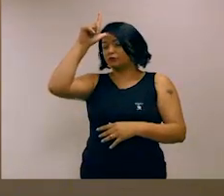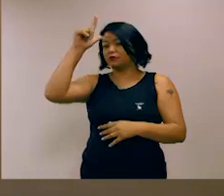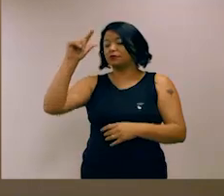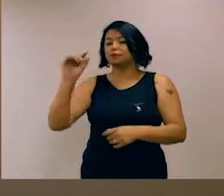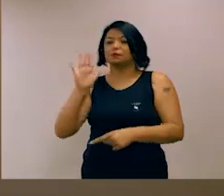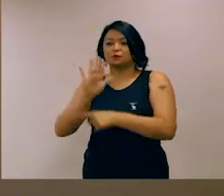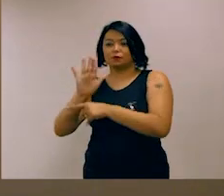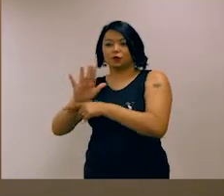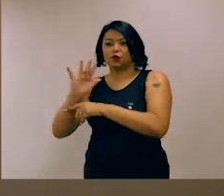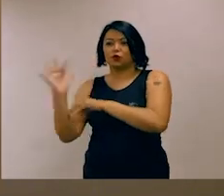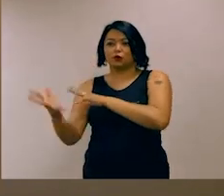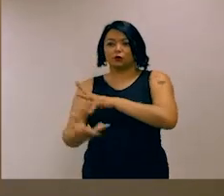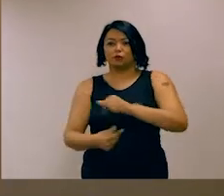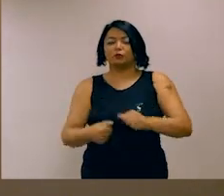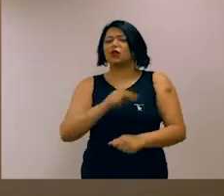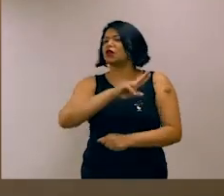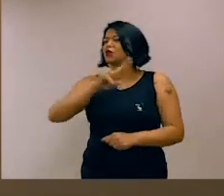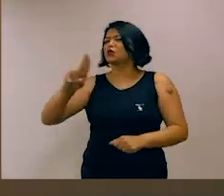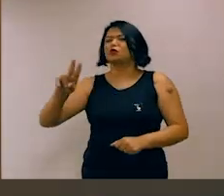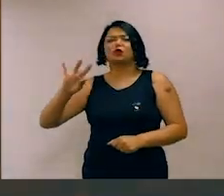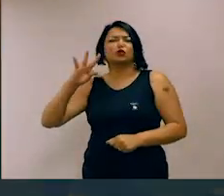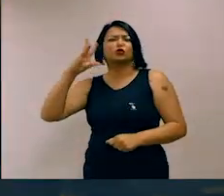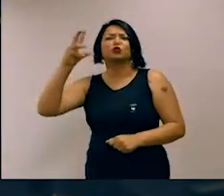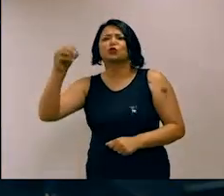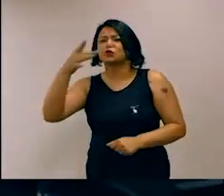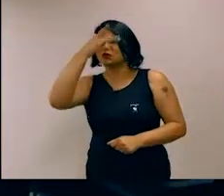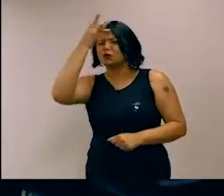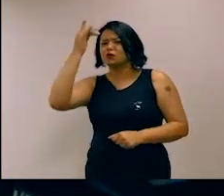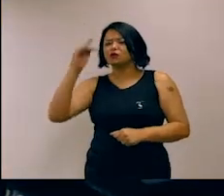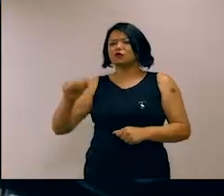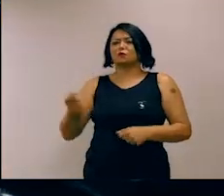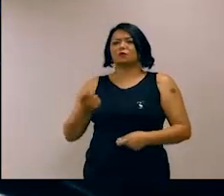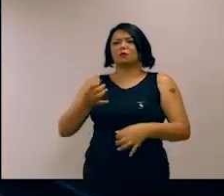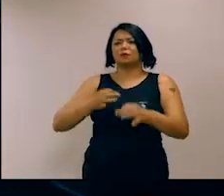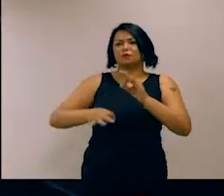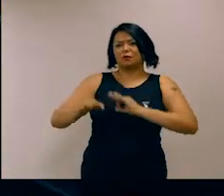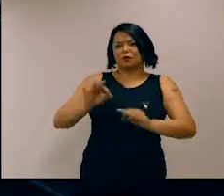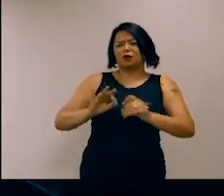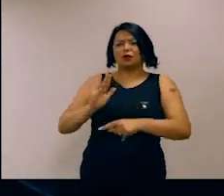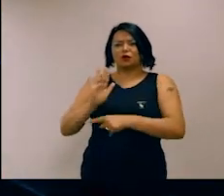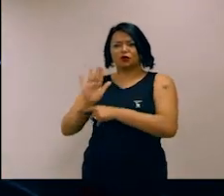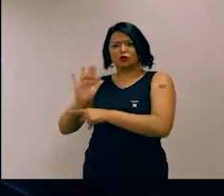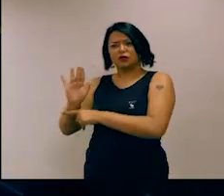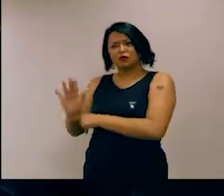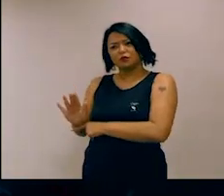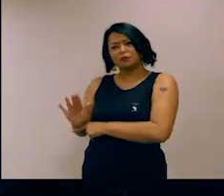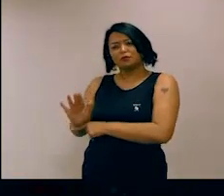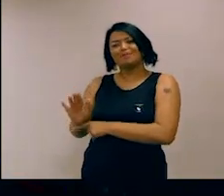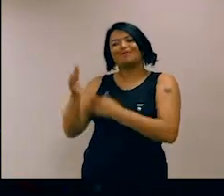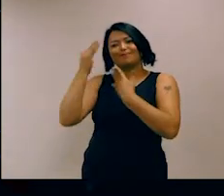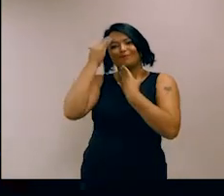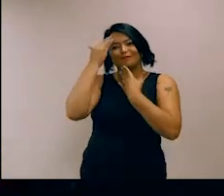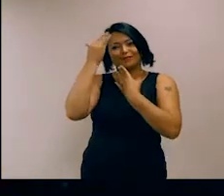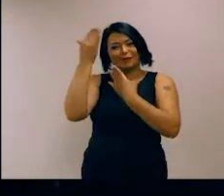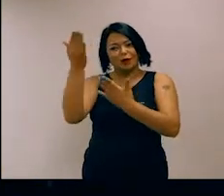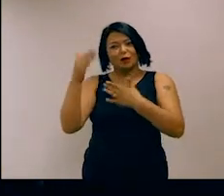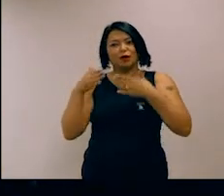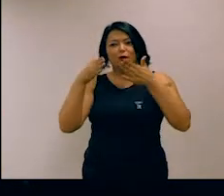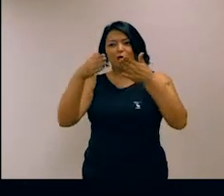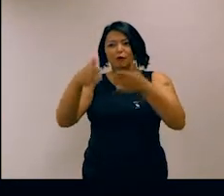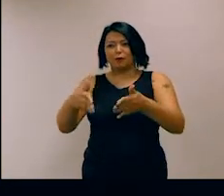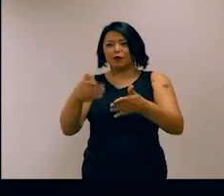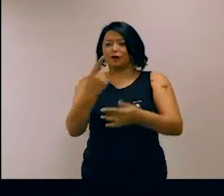also the International Cooperation Agency, the German International Cooperation Agency, the GIZ.